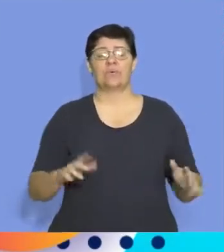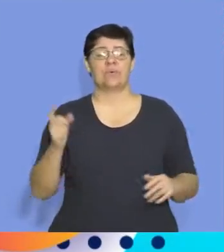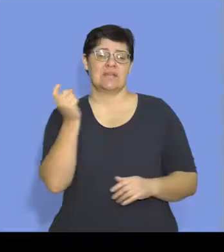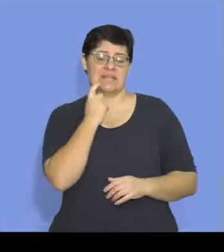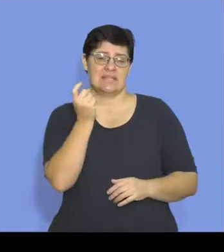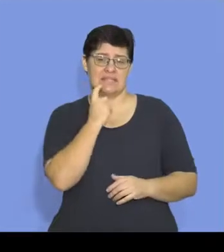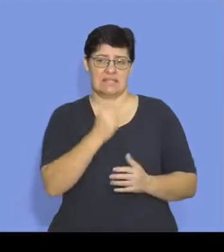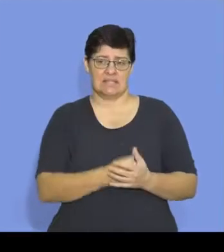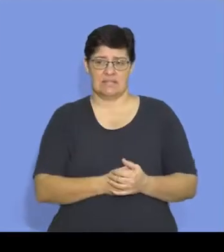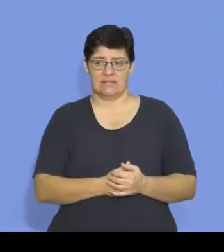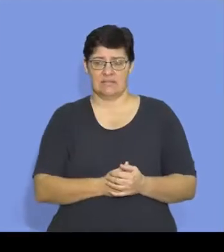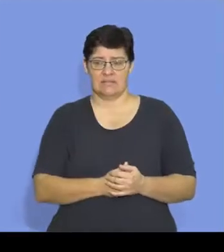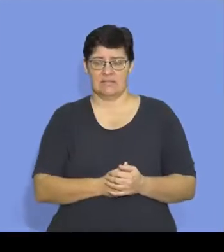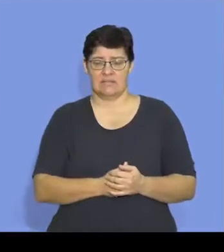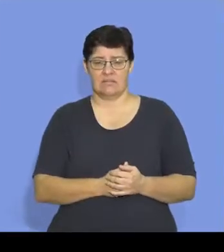easy. So,